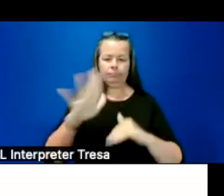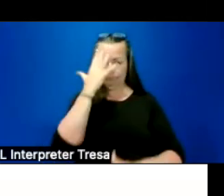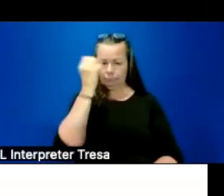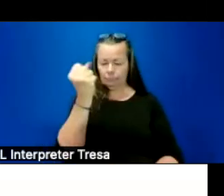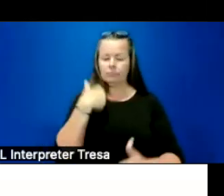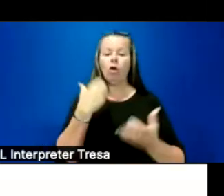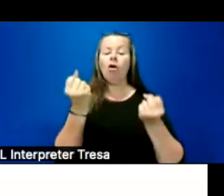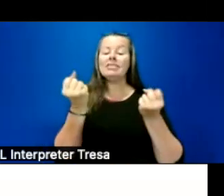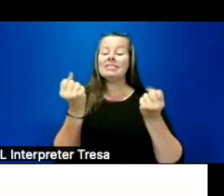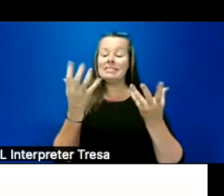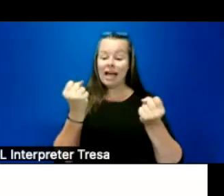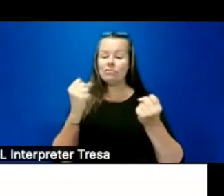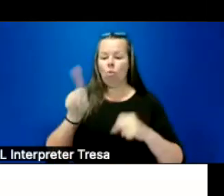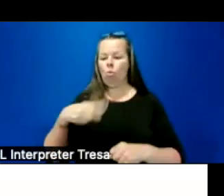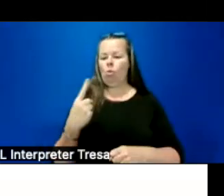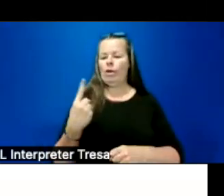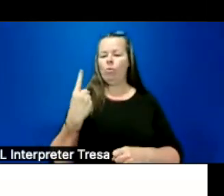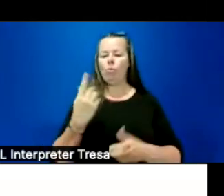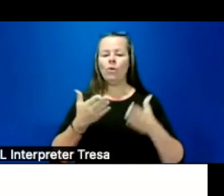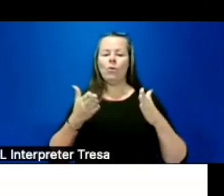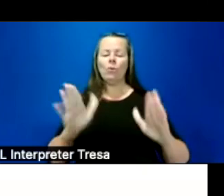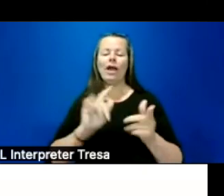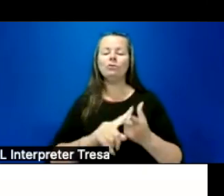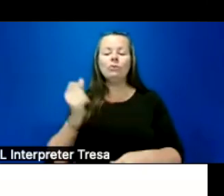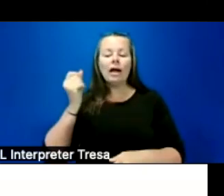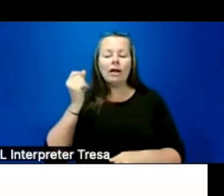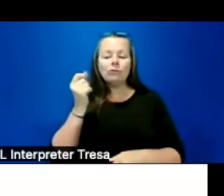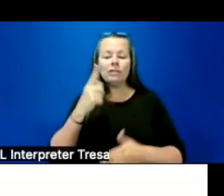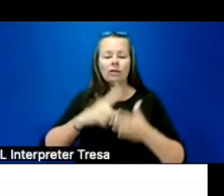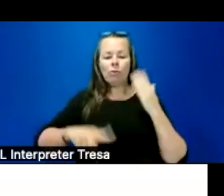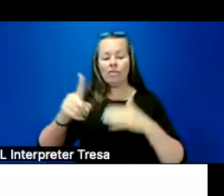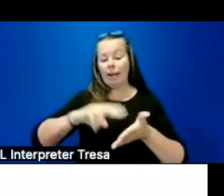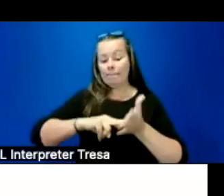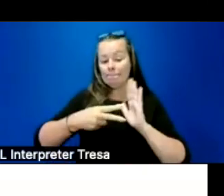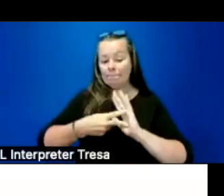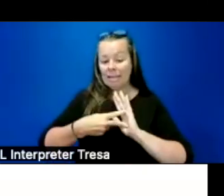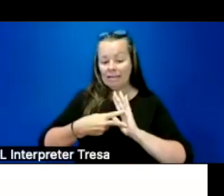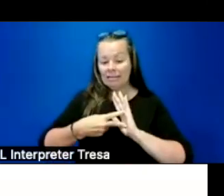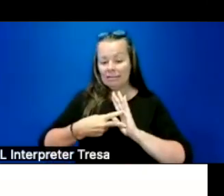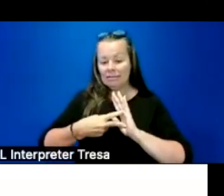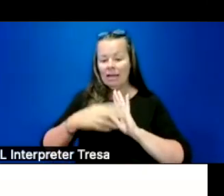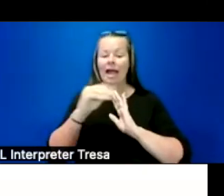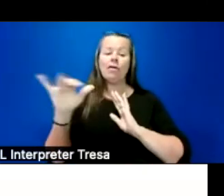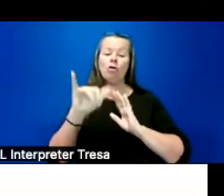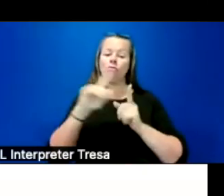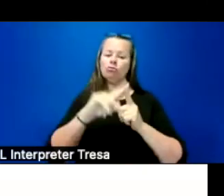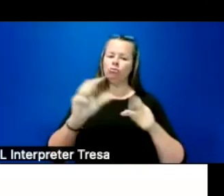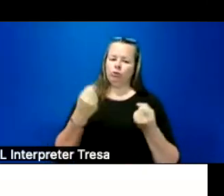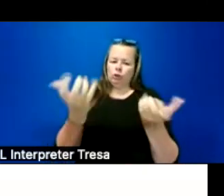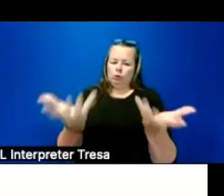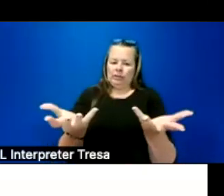there is only one way to understand what they mean and also to kind of reproduce them. And this is